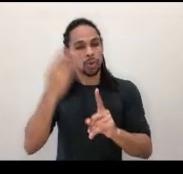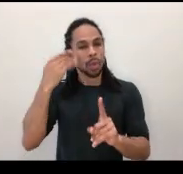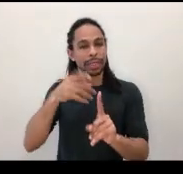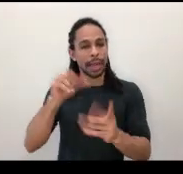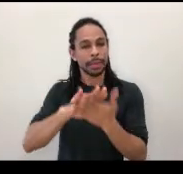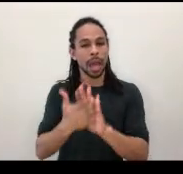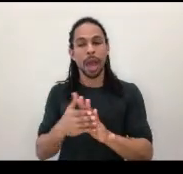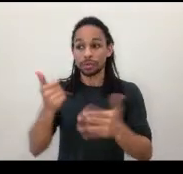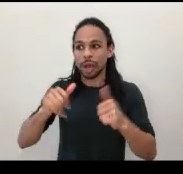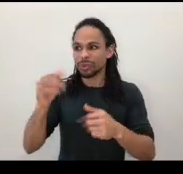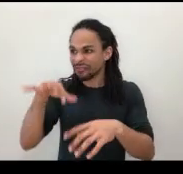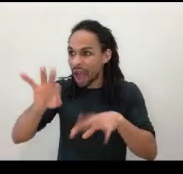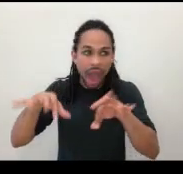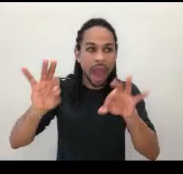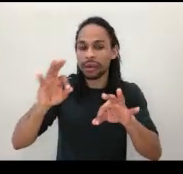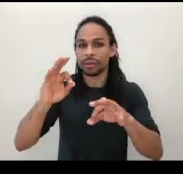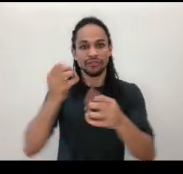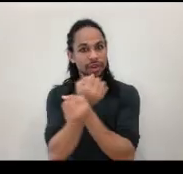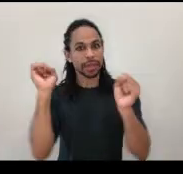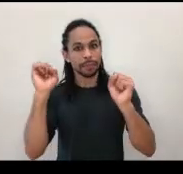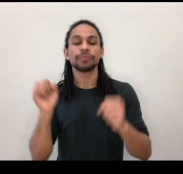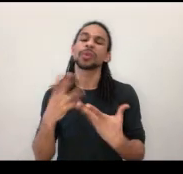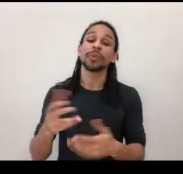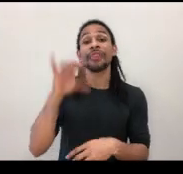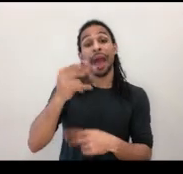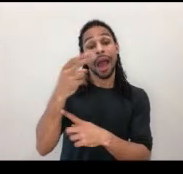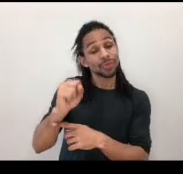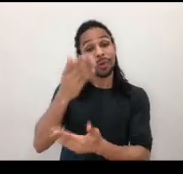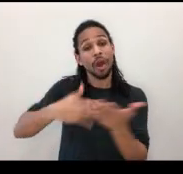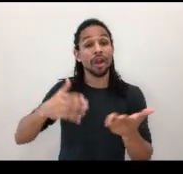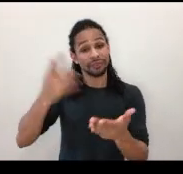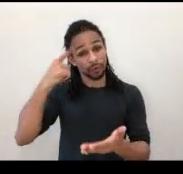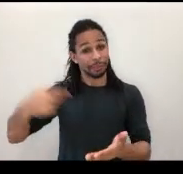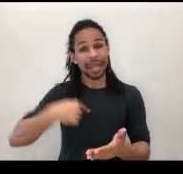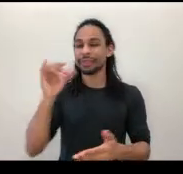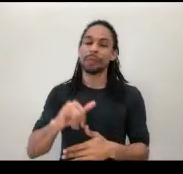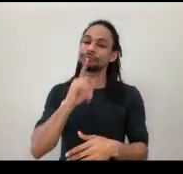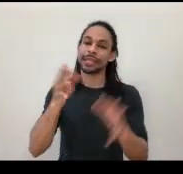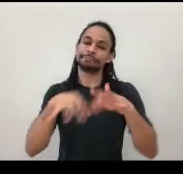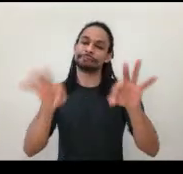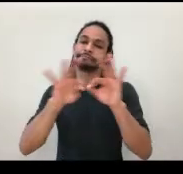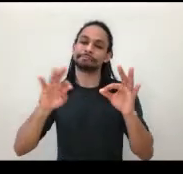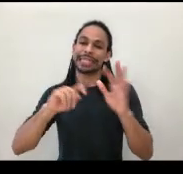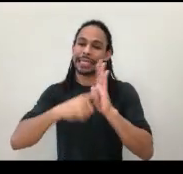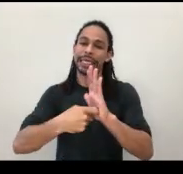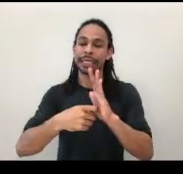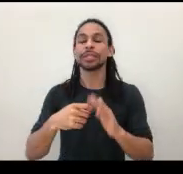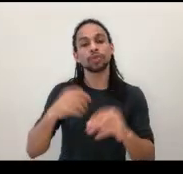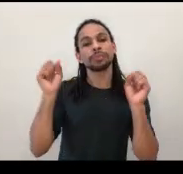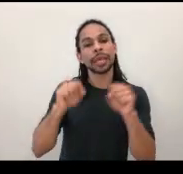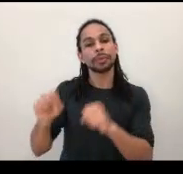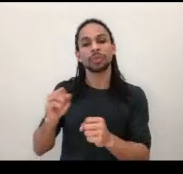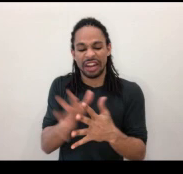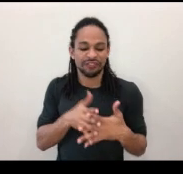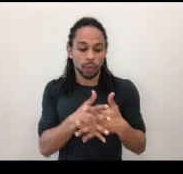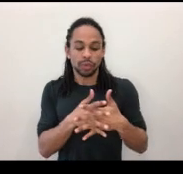be and trying to find freedom. Yeah, the high school component to it was key for me, being able to infuse that